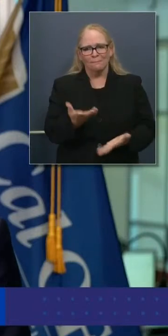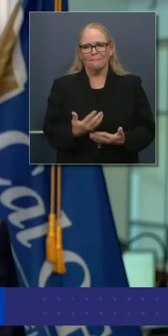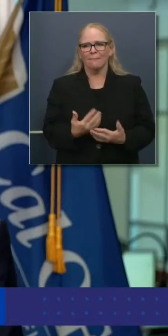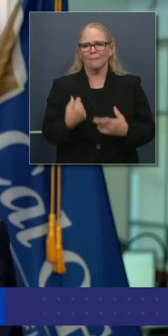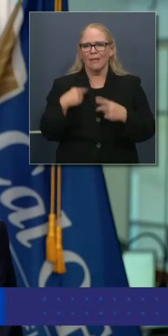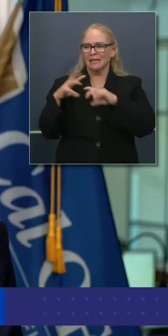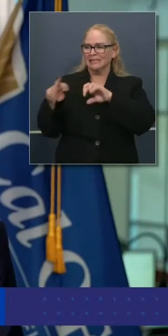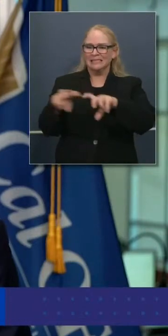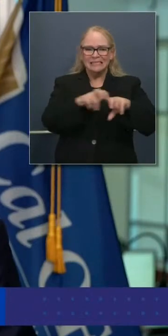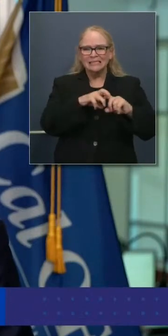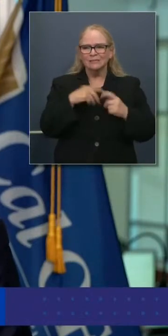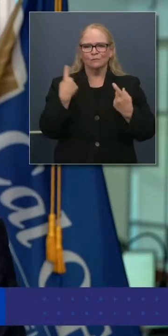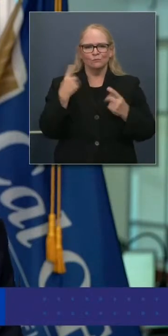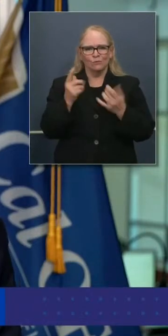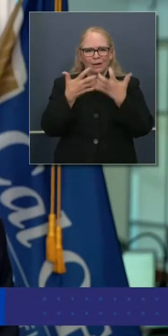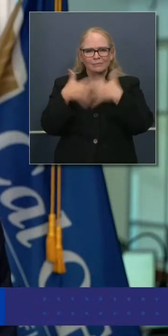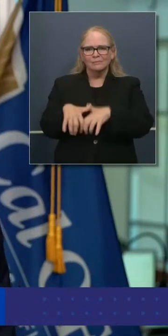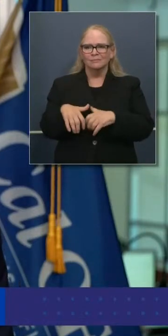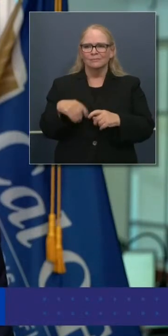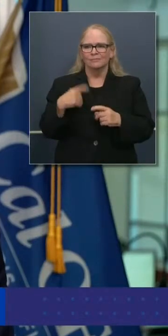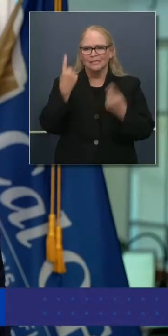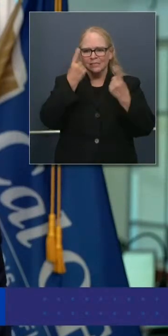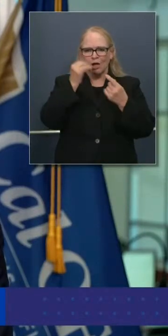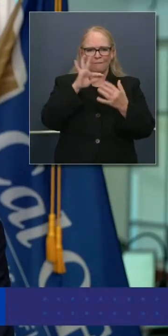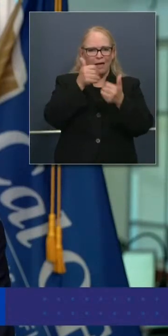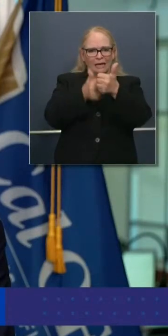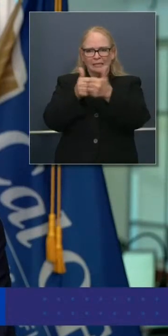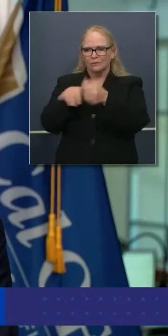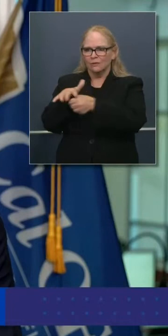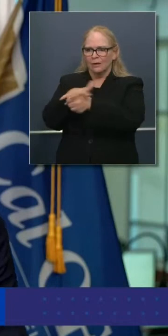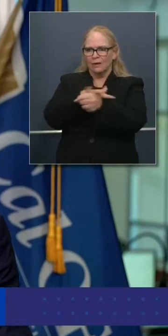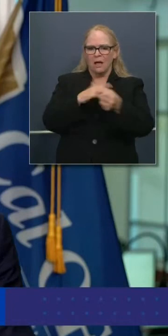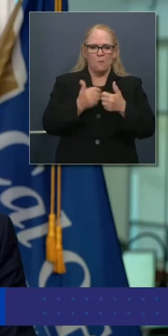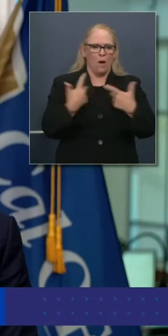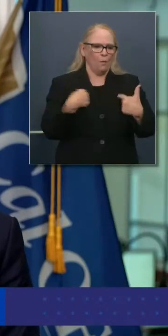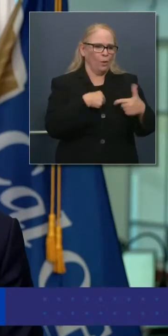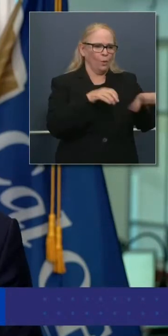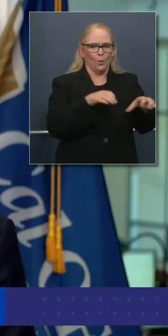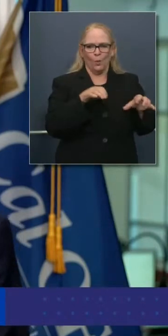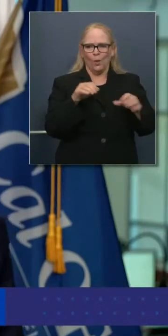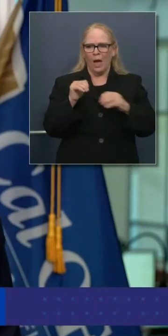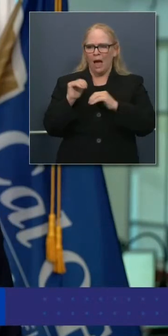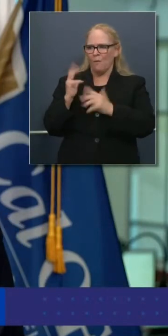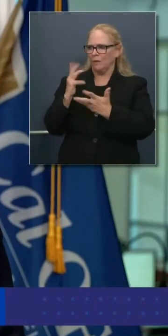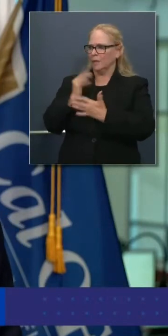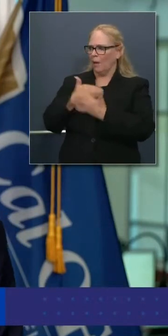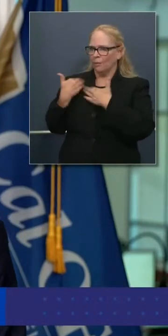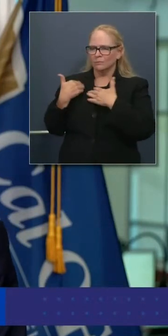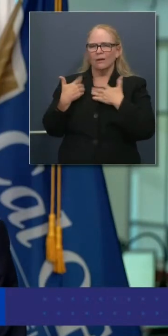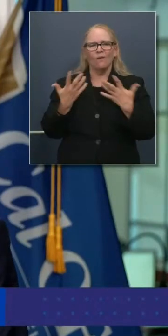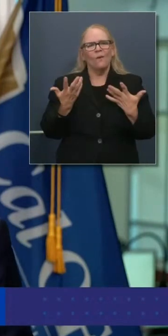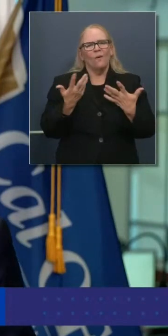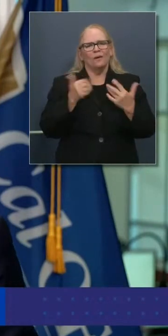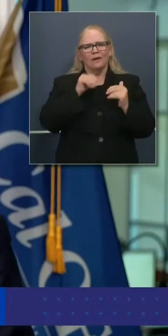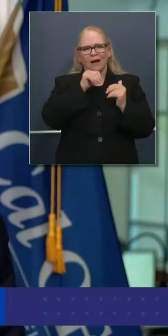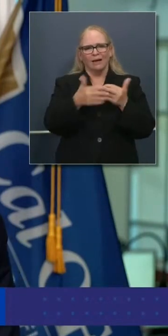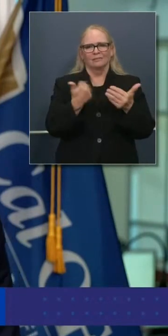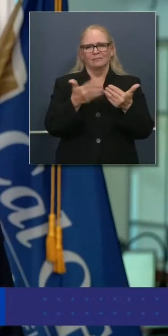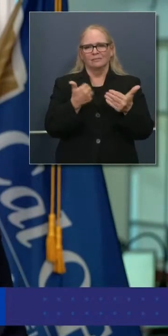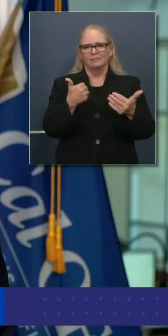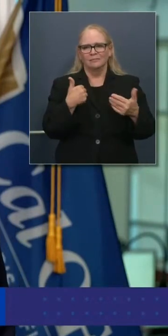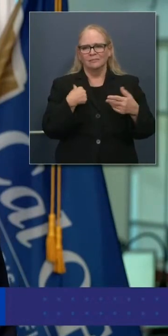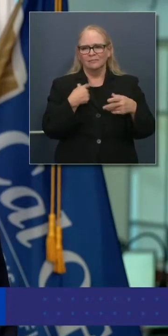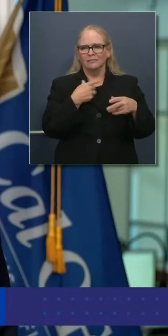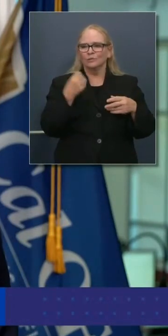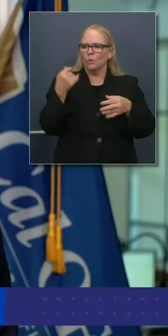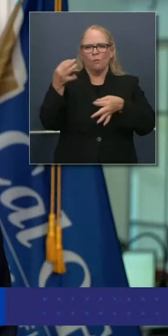things being considered in relationship to what we're doing going forward with our acting interim DPH director, and as it